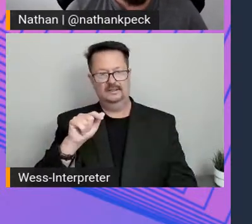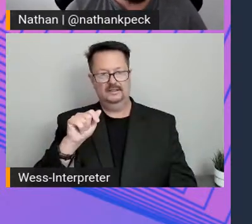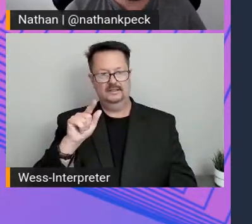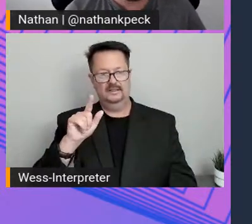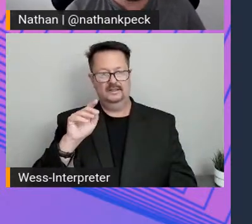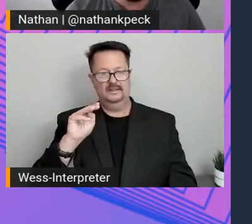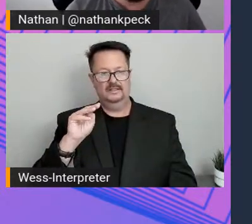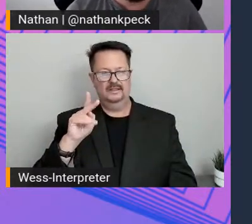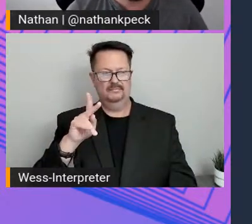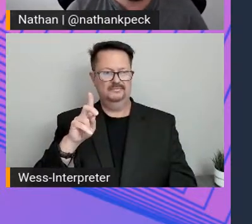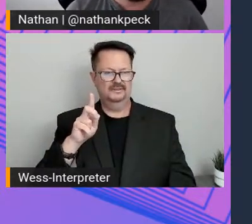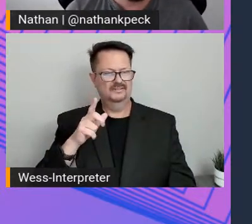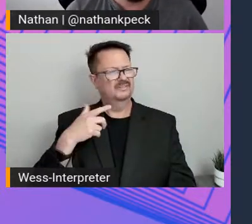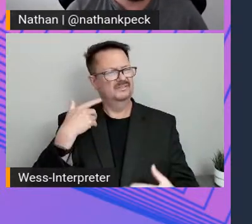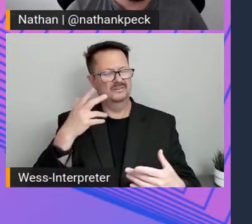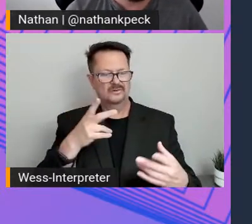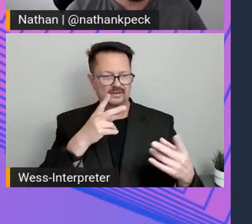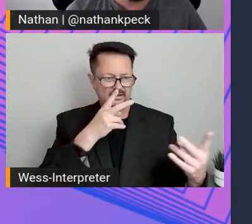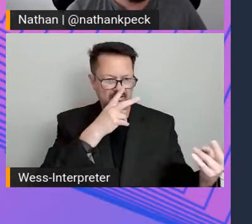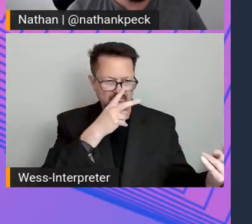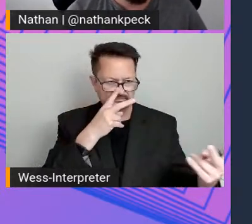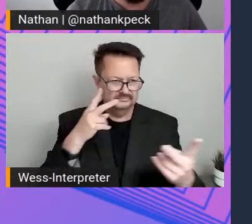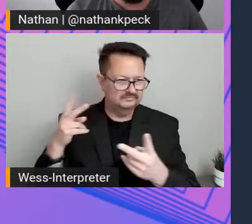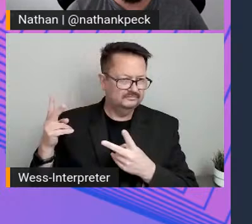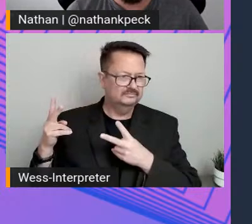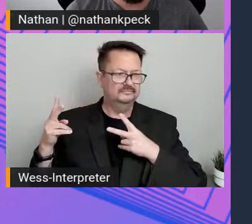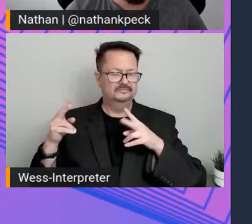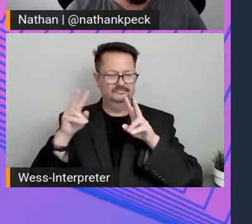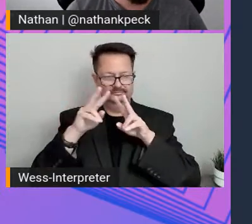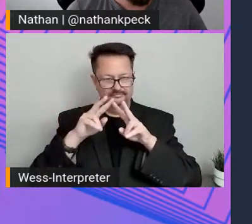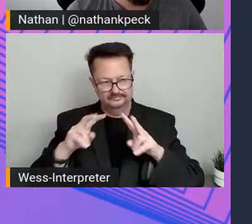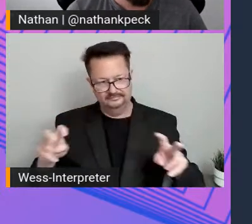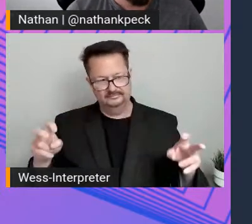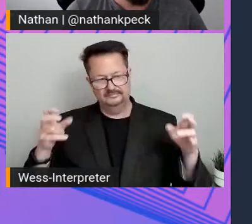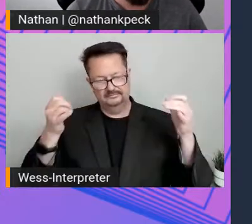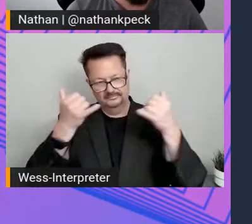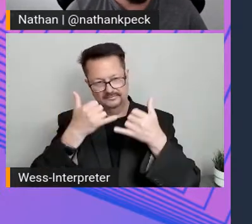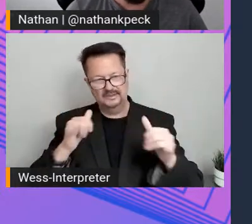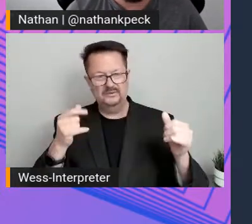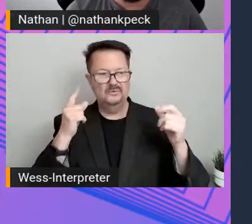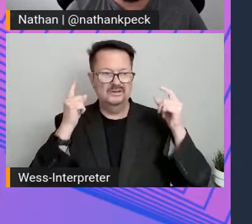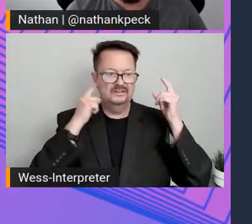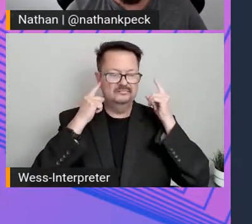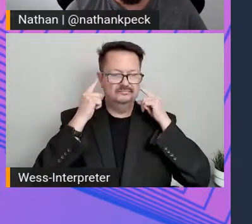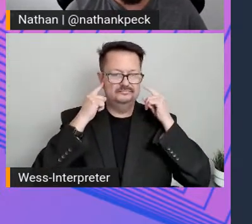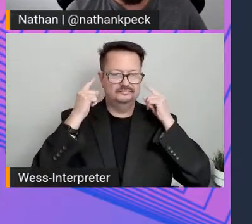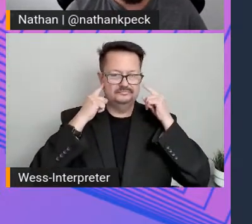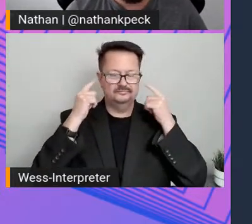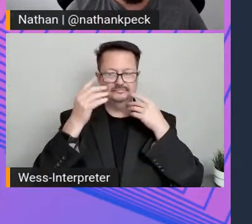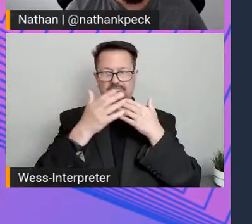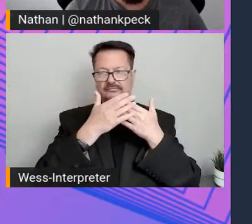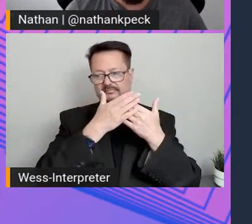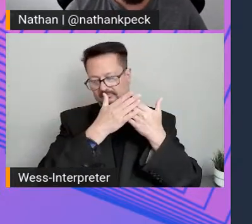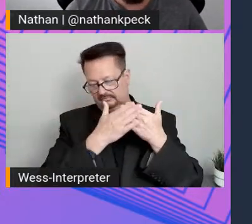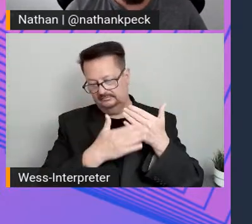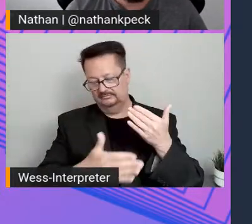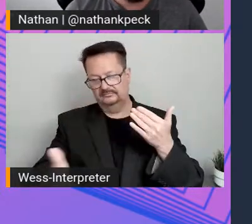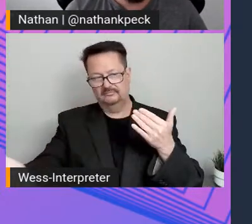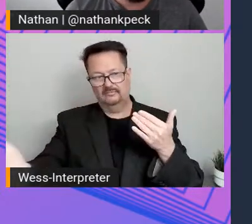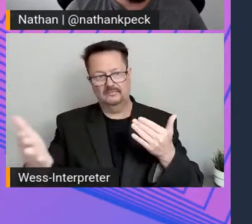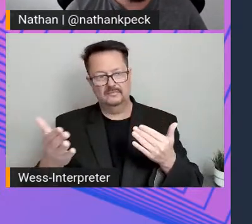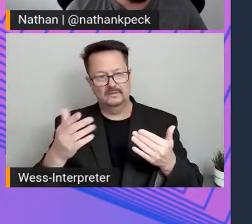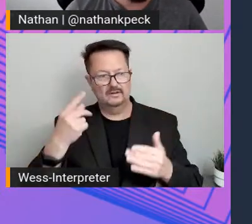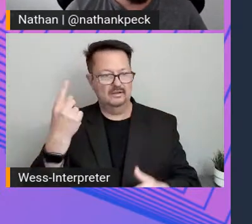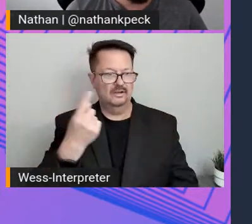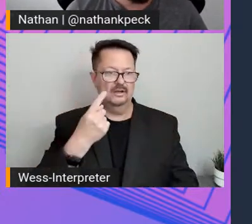get hands-on with each of these serverless container platforms, because you're going to hear a lot about them going forward. And it always